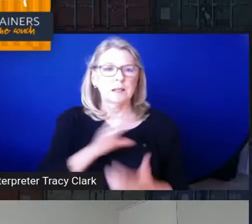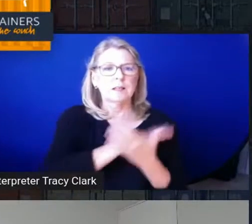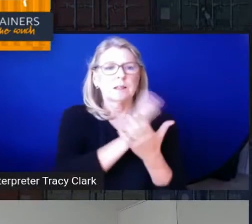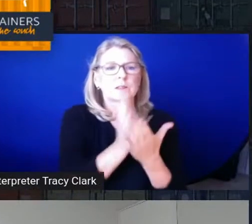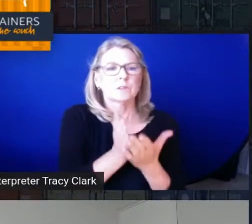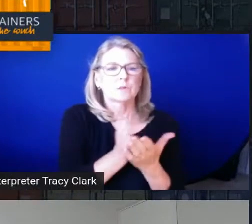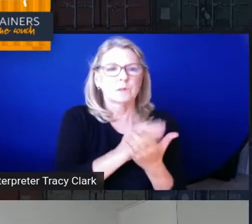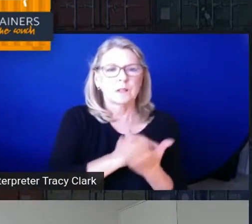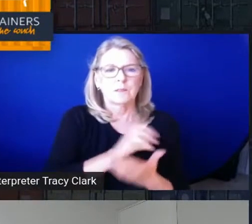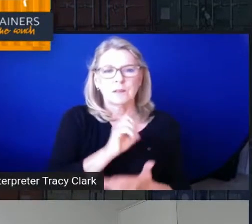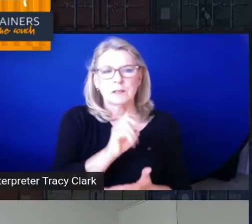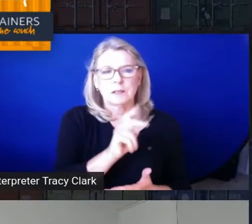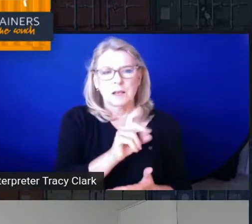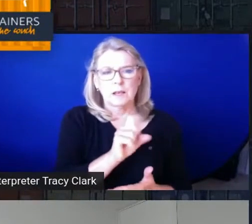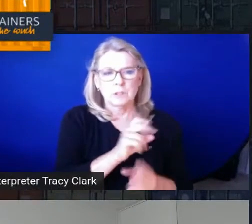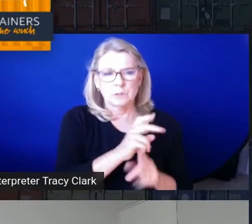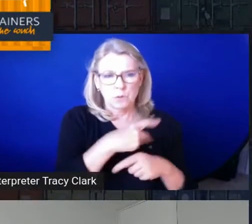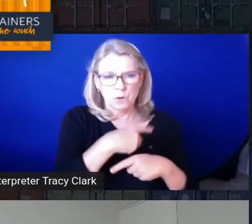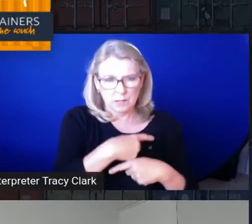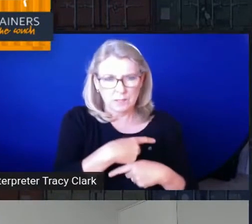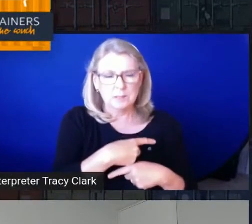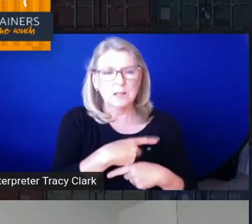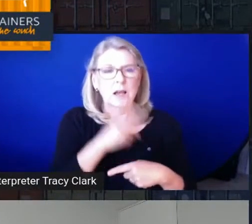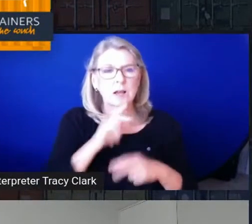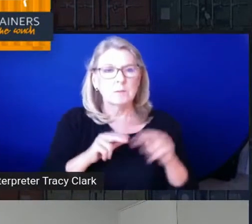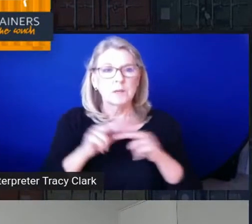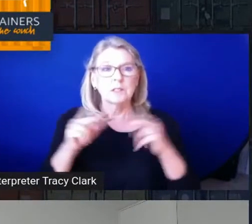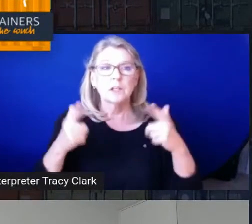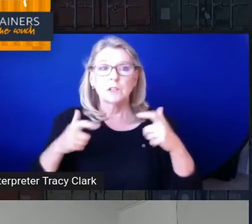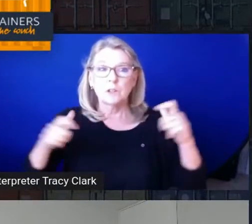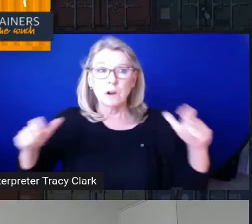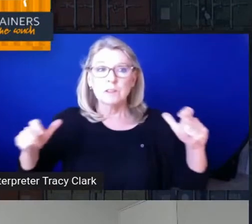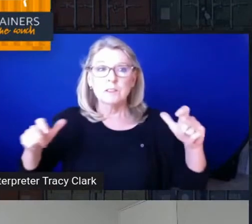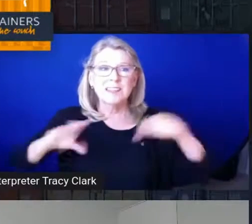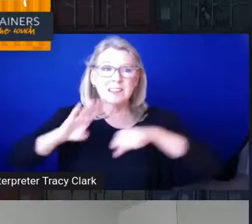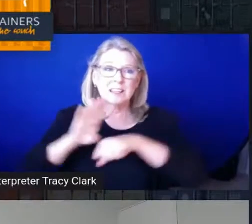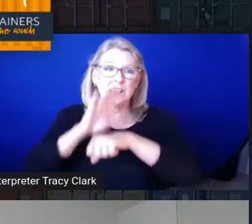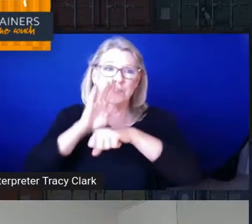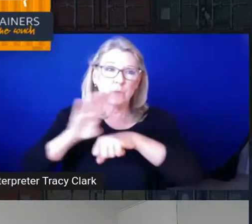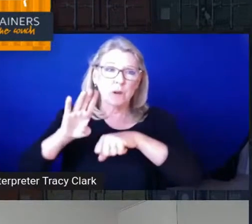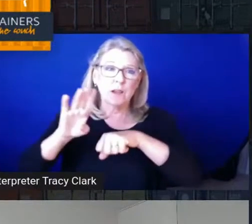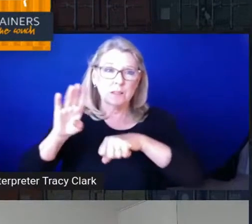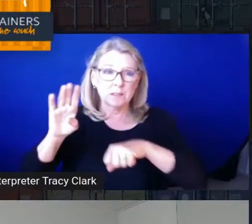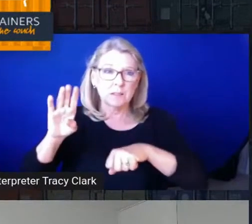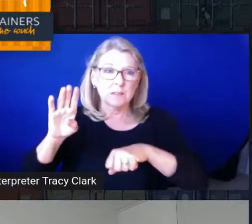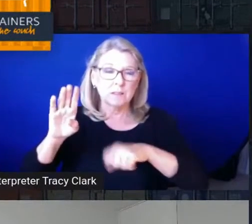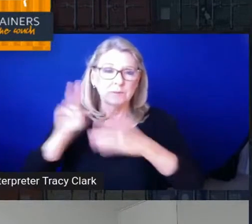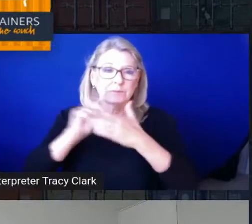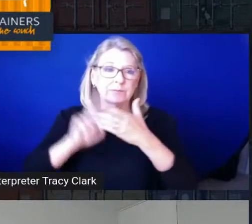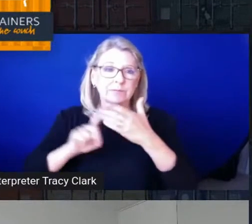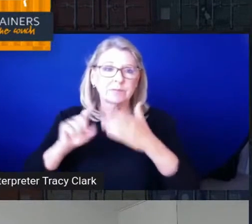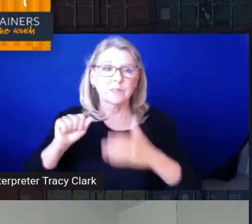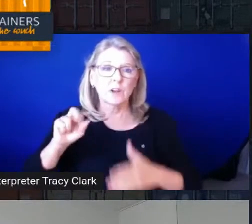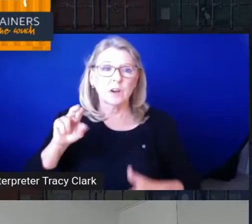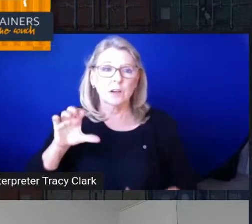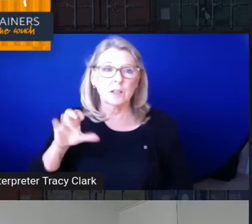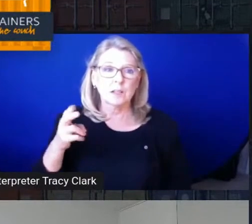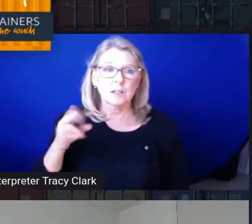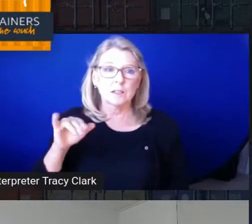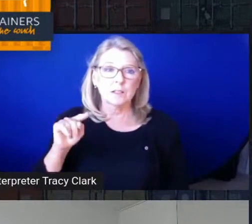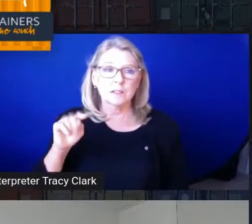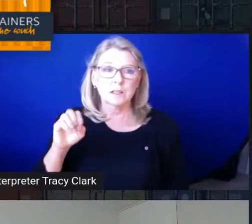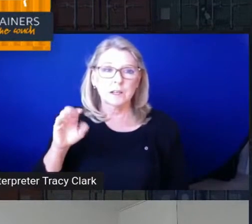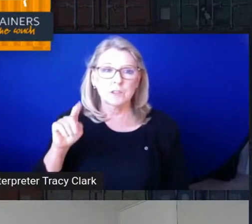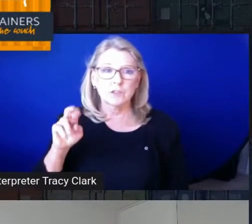to build large-scale enterprise architectures. Now, as far as the question, I